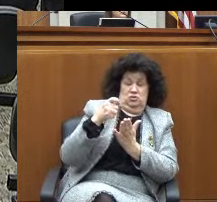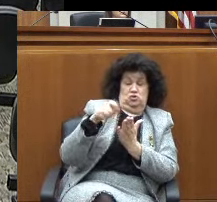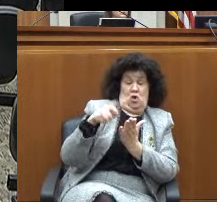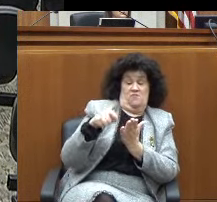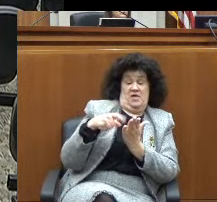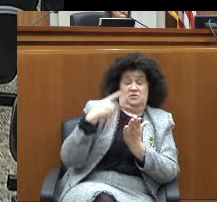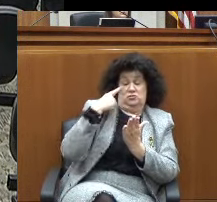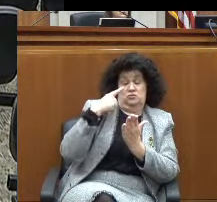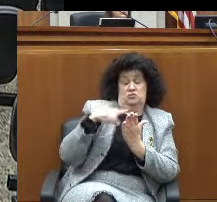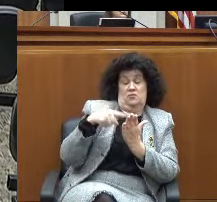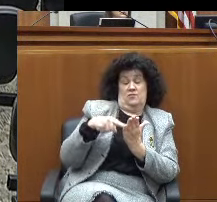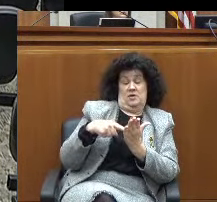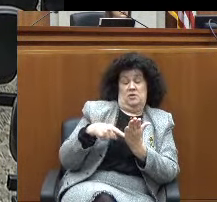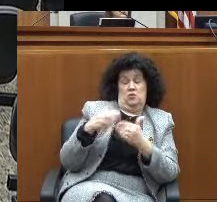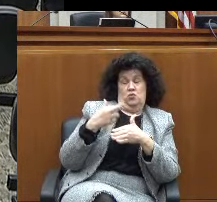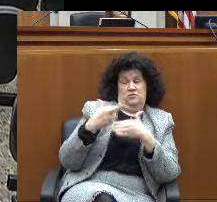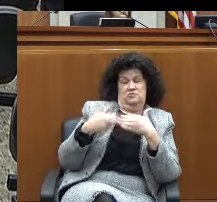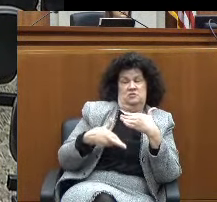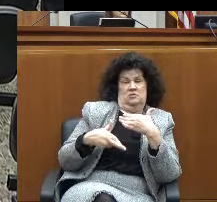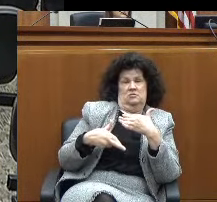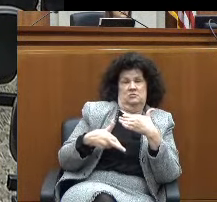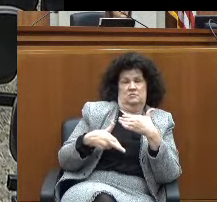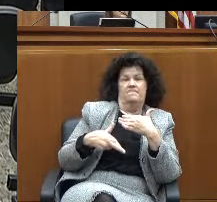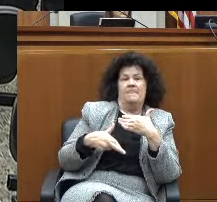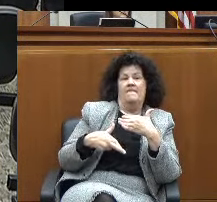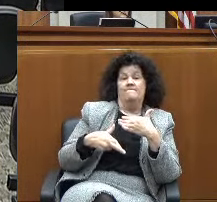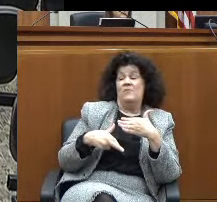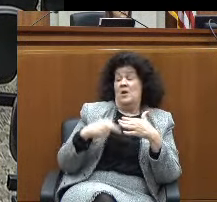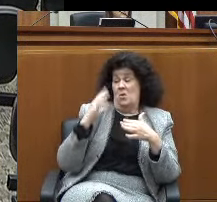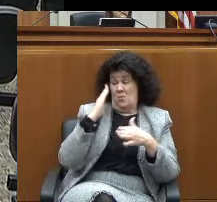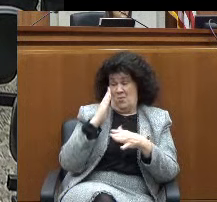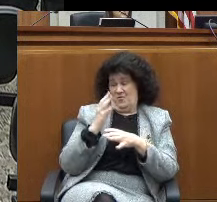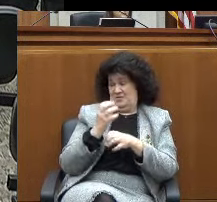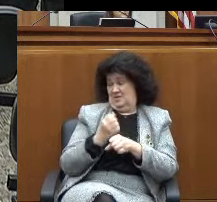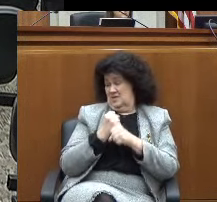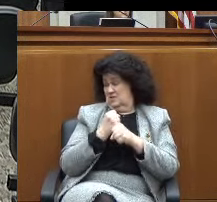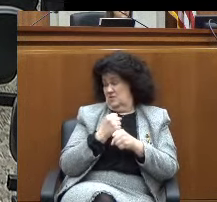have a finalized report there, we'll have a little bit more